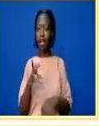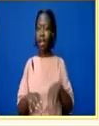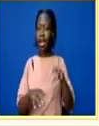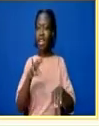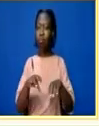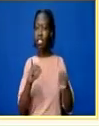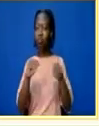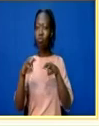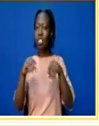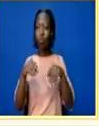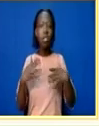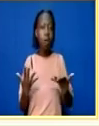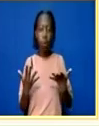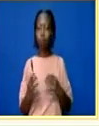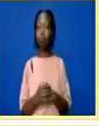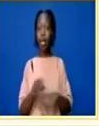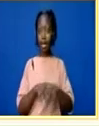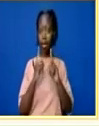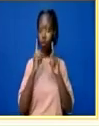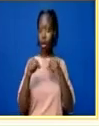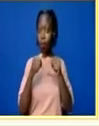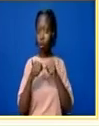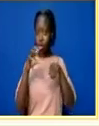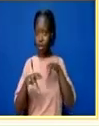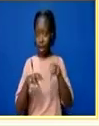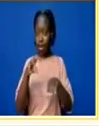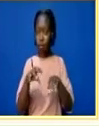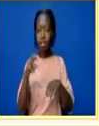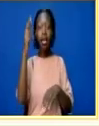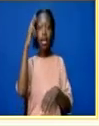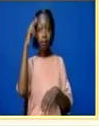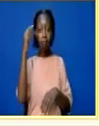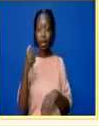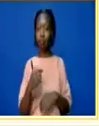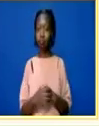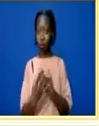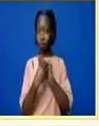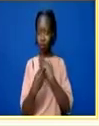soil? When you talk about animals, remember, I, repeat after me.